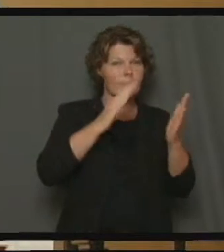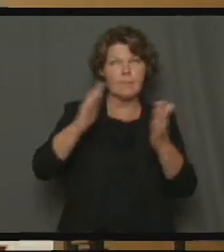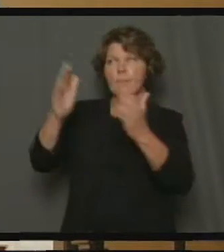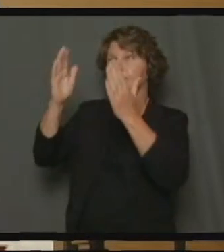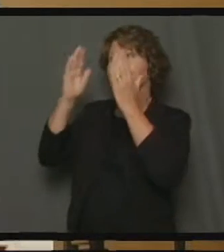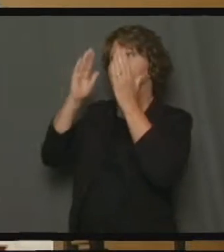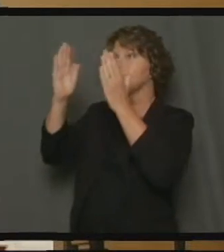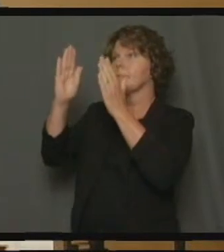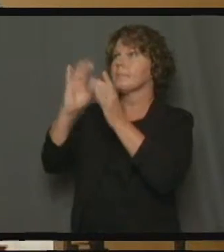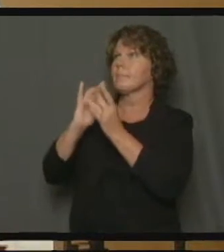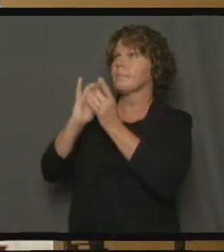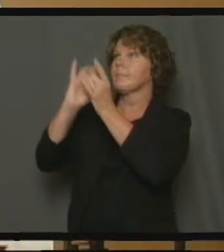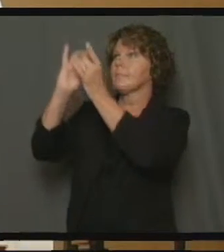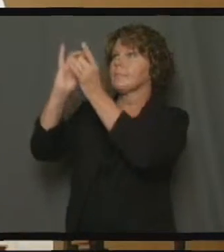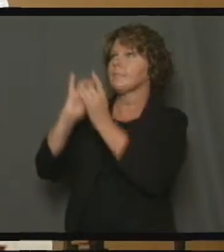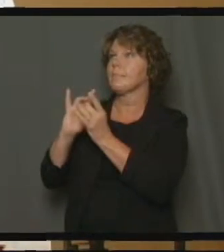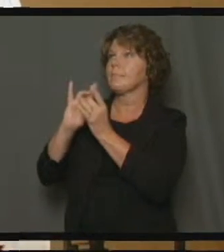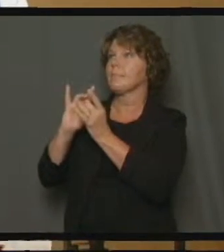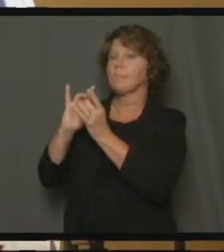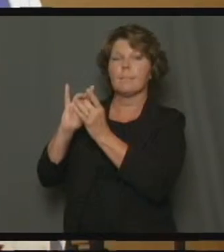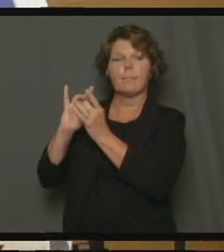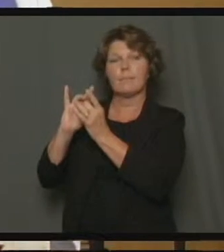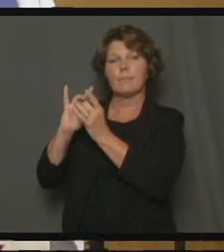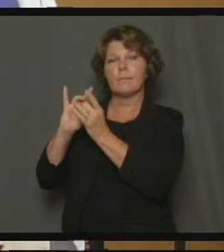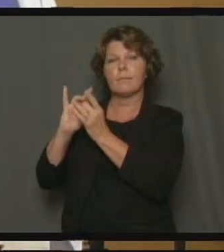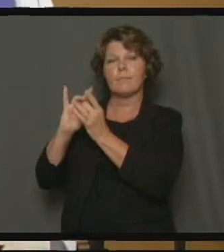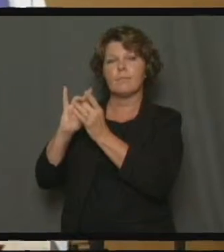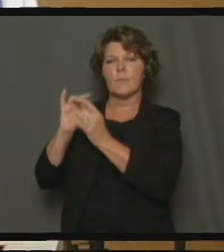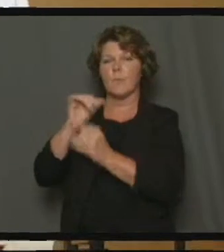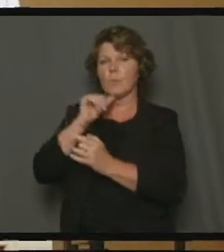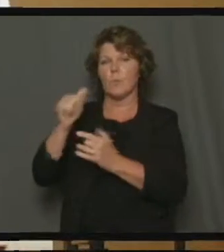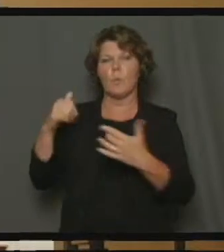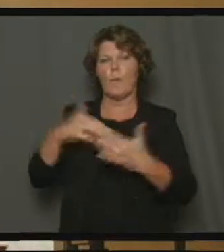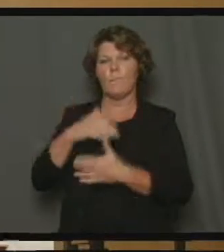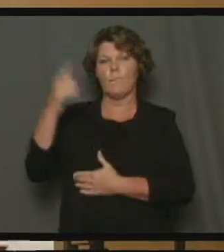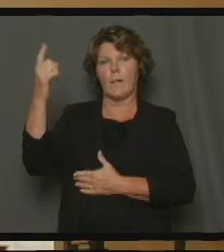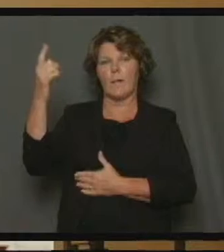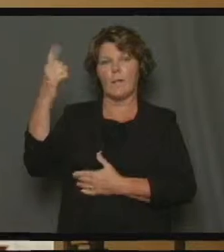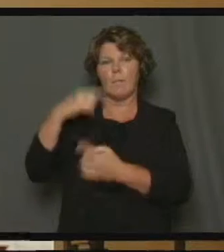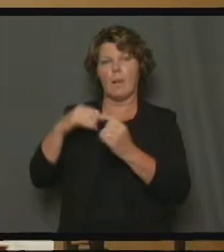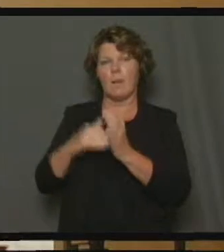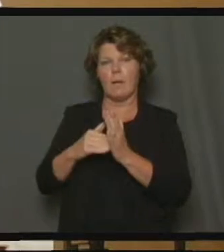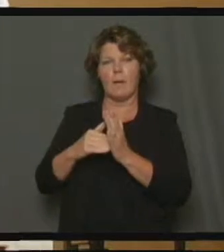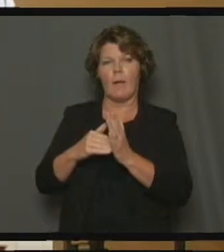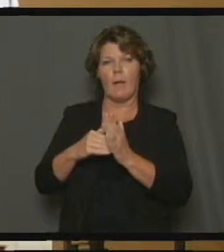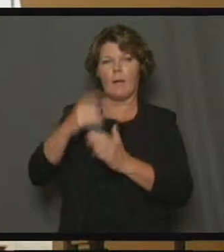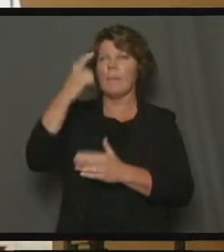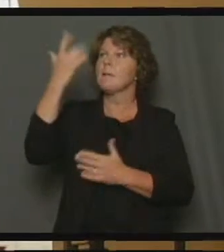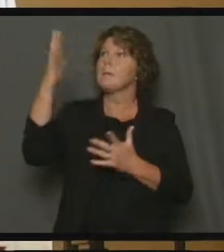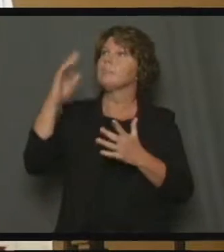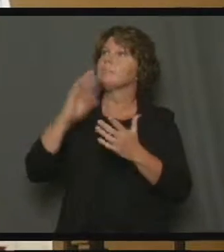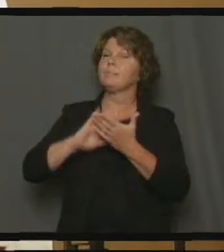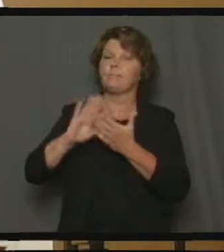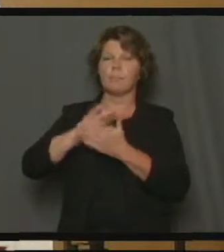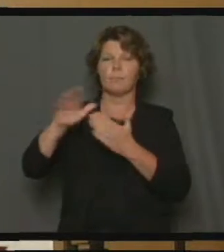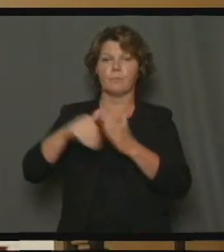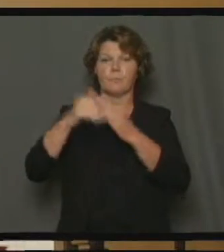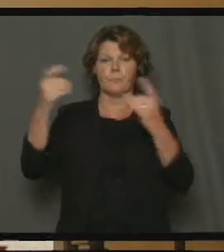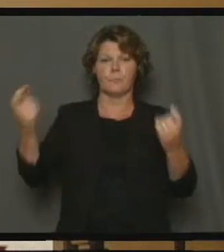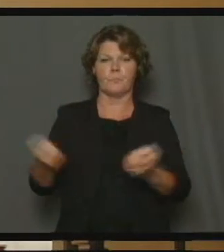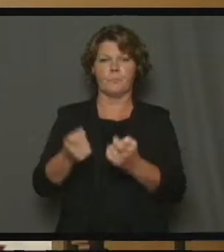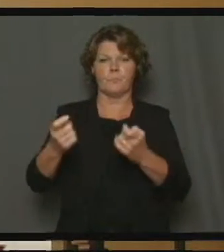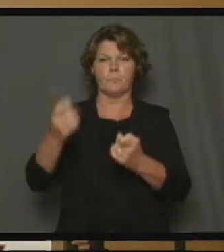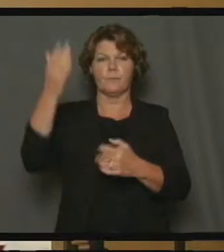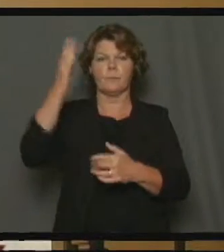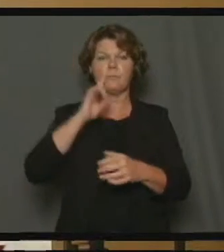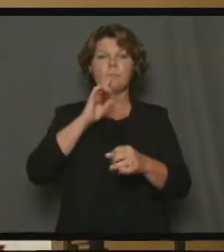I will return to you. We do not need to fear his return because Christ has atoned for all our sins. God assures us